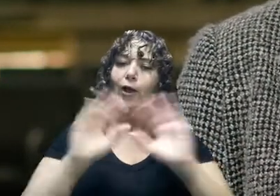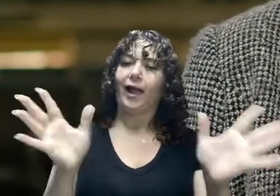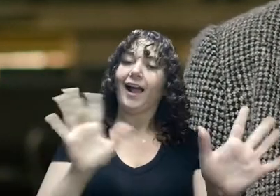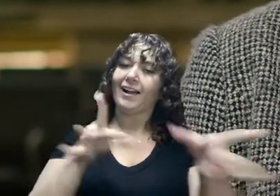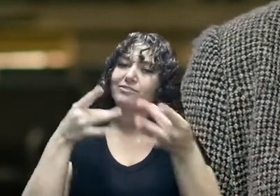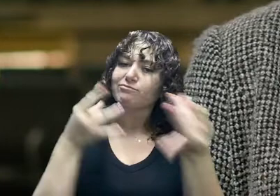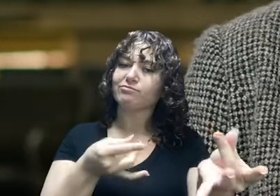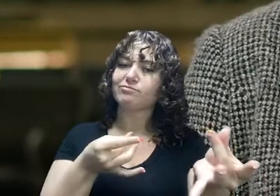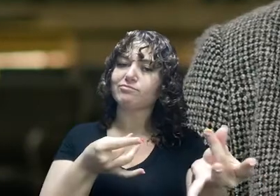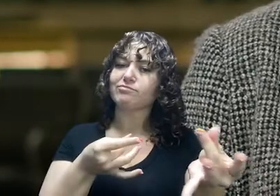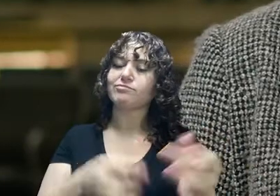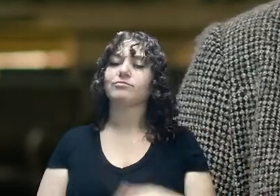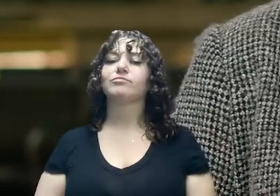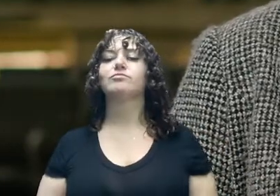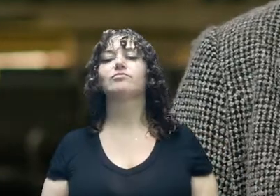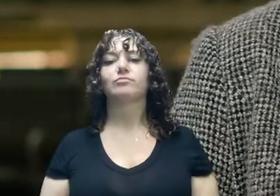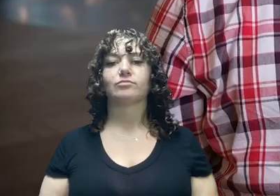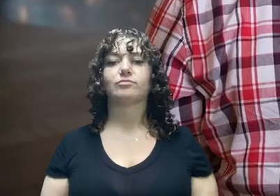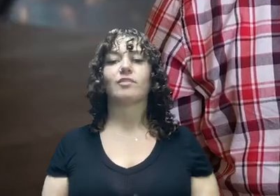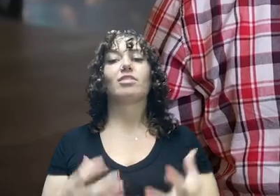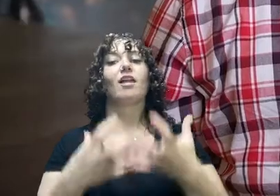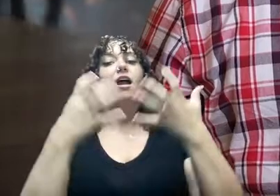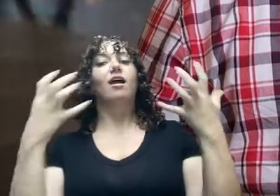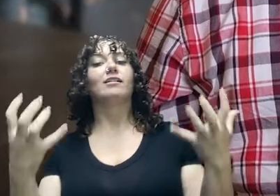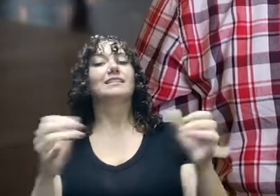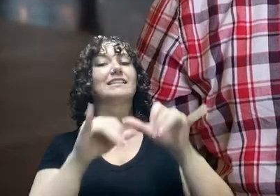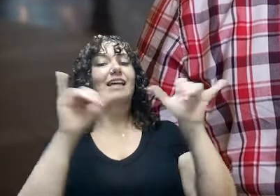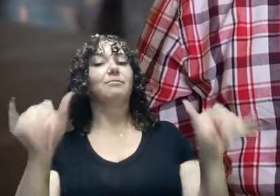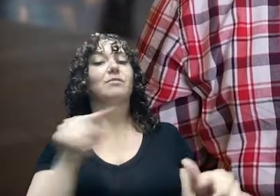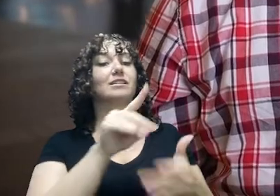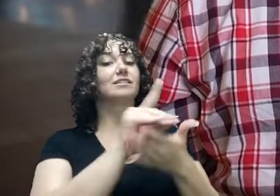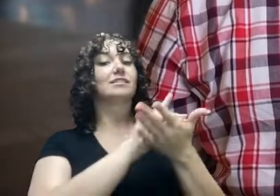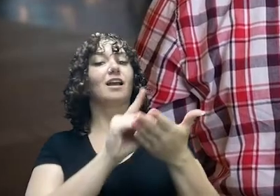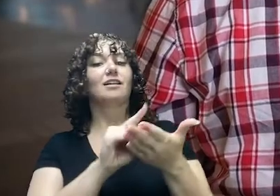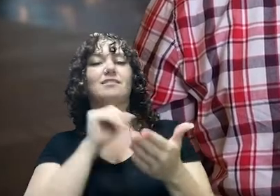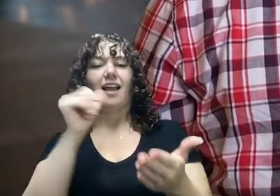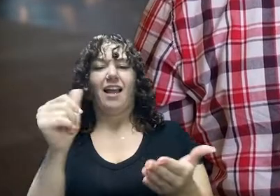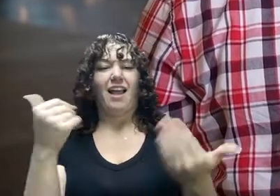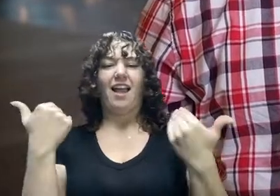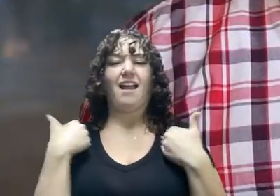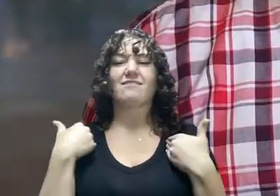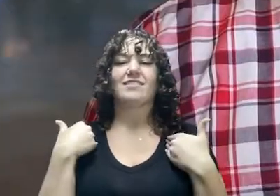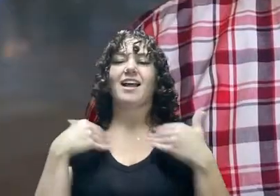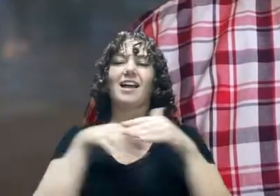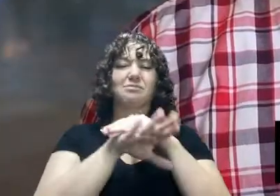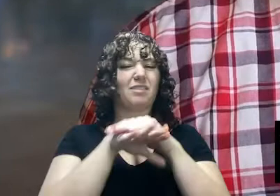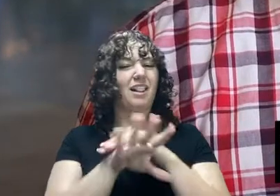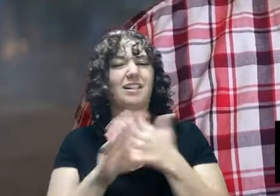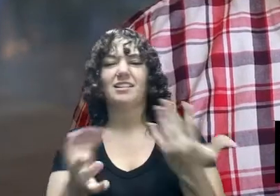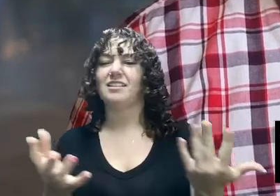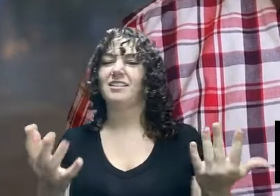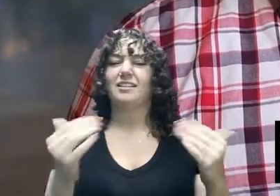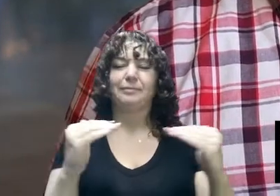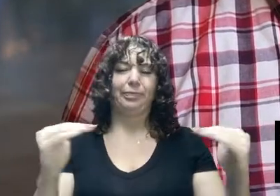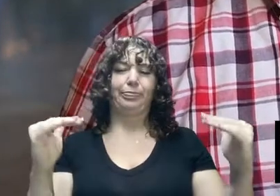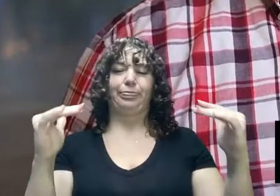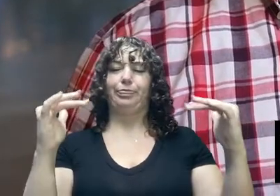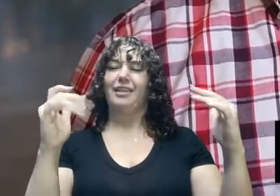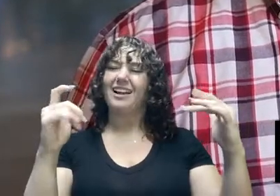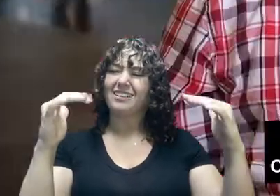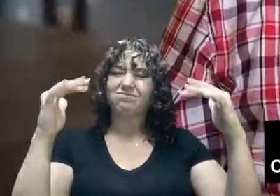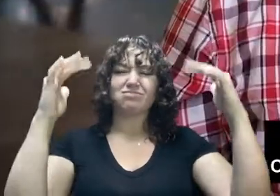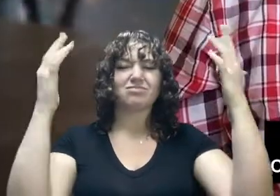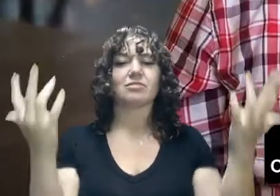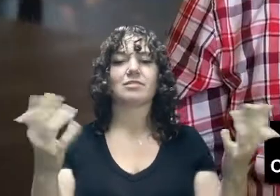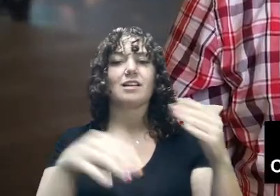it needs to be clear and effective. A lot of the systemic design doesn't have accessibility in mind from the